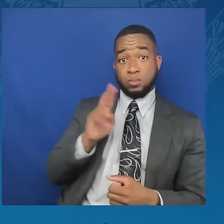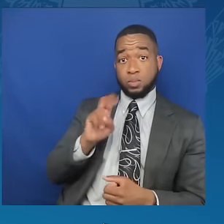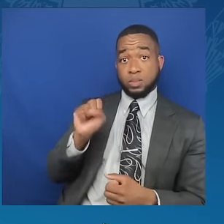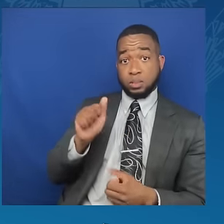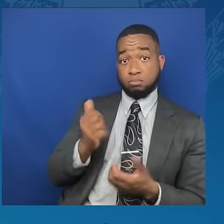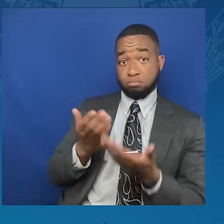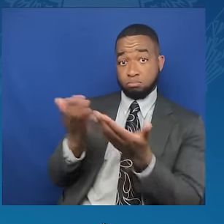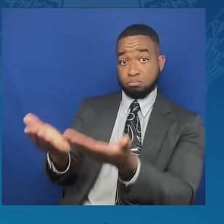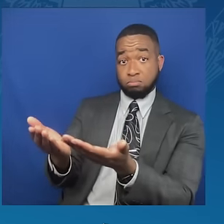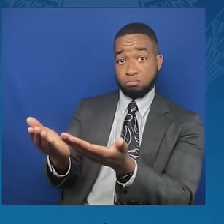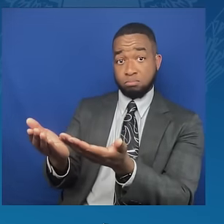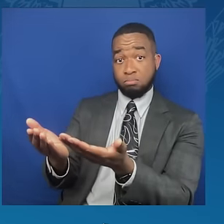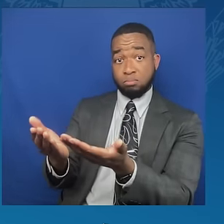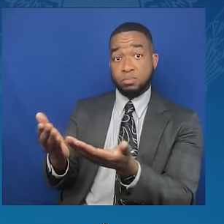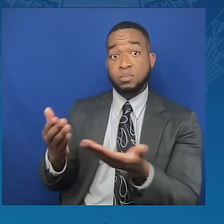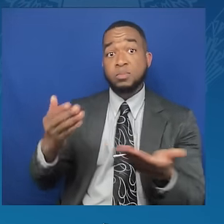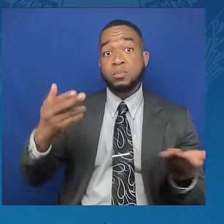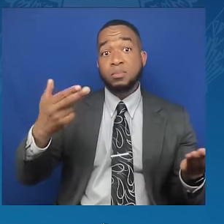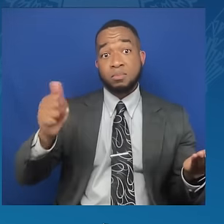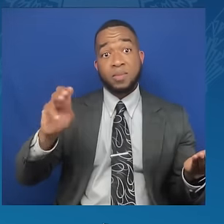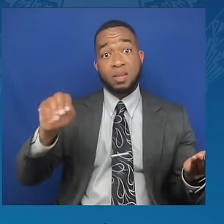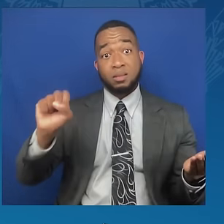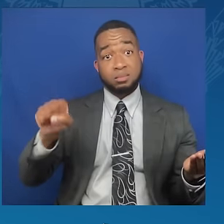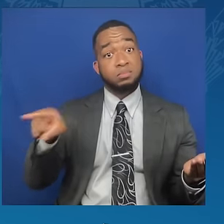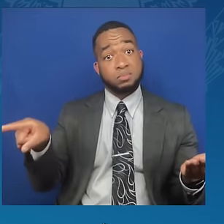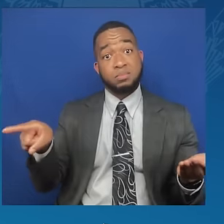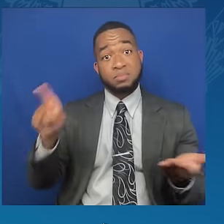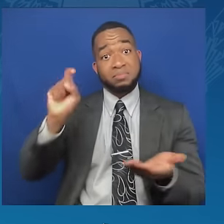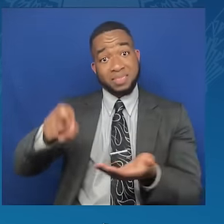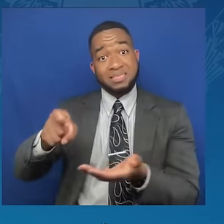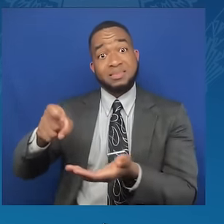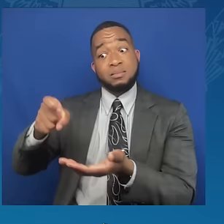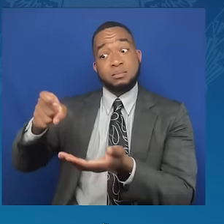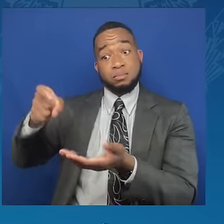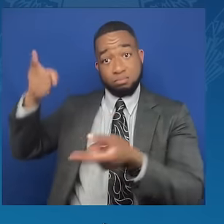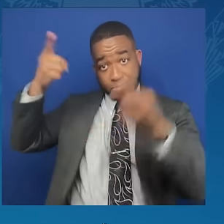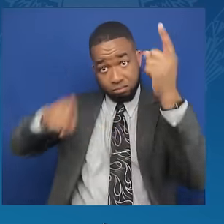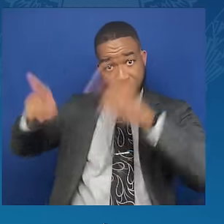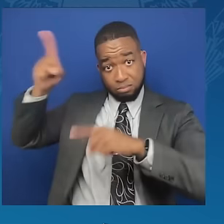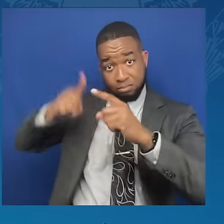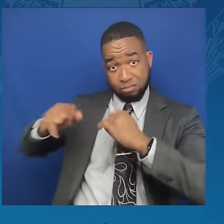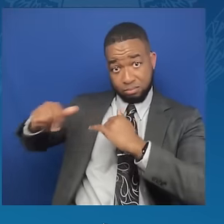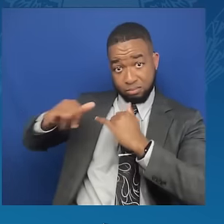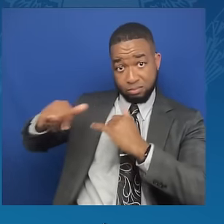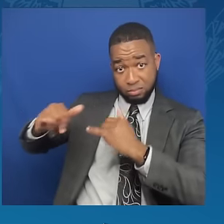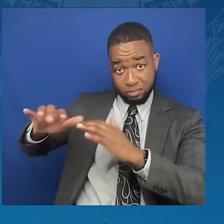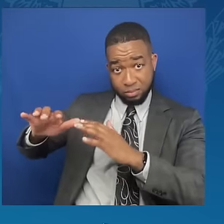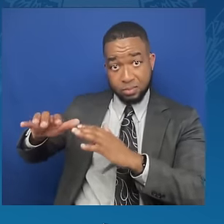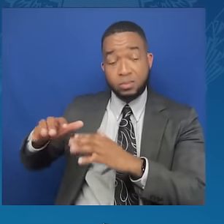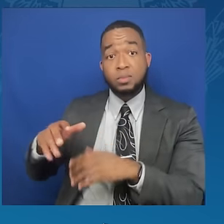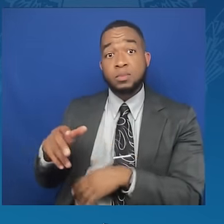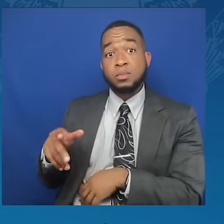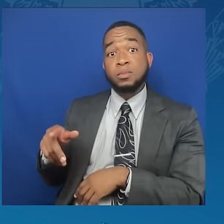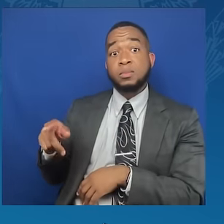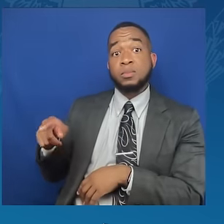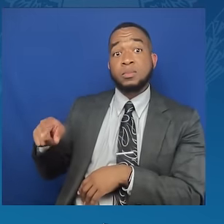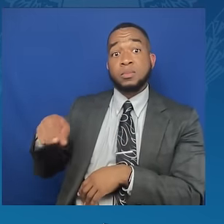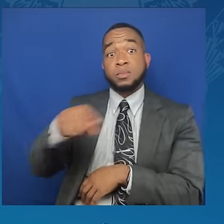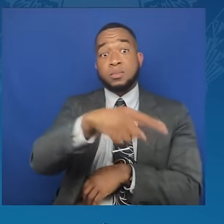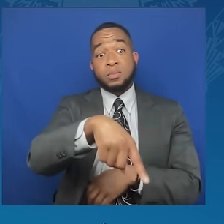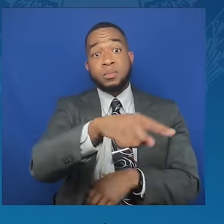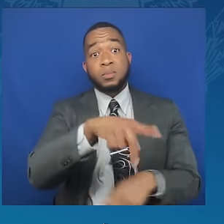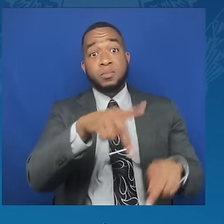the hostages with their families. And let's provide immediate relief to the people of